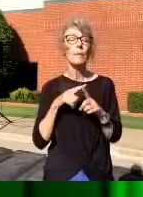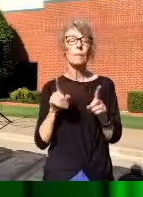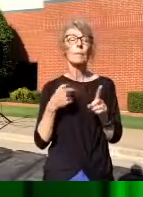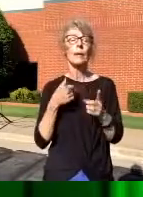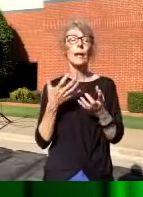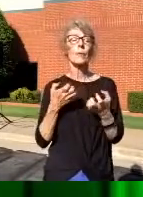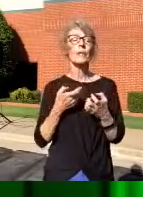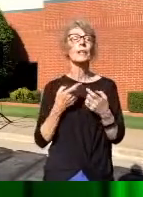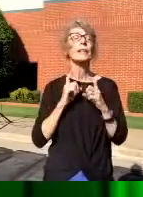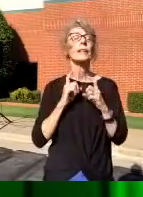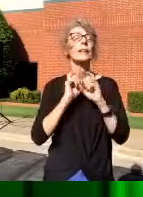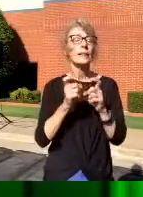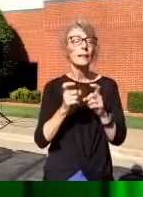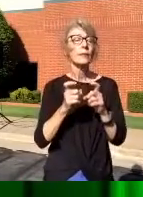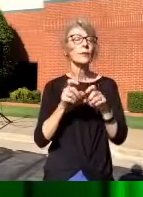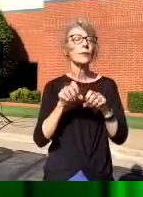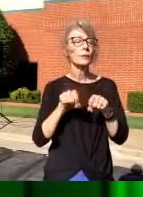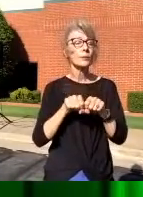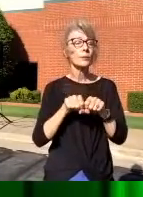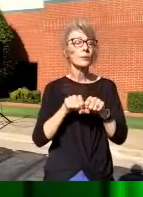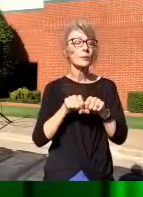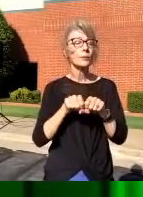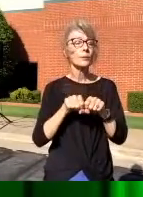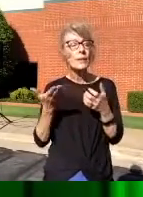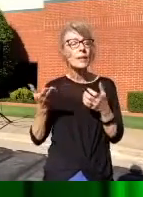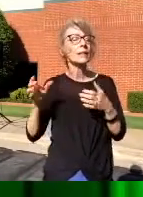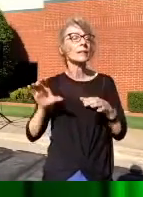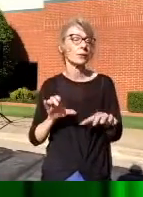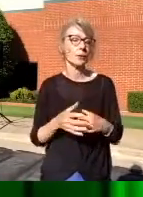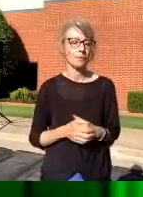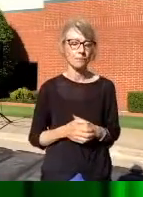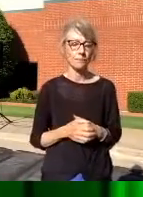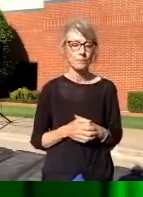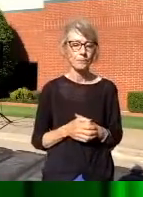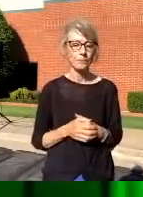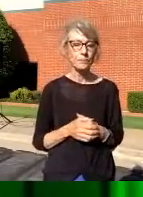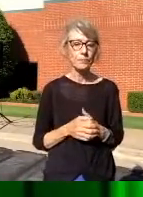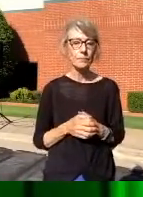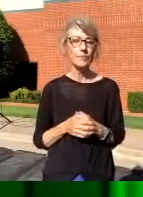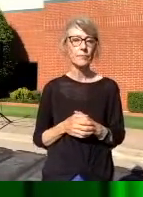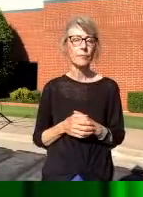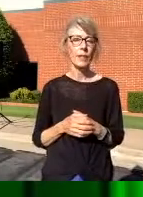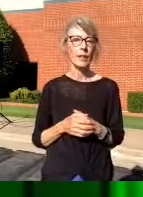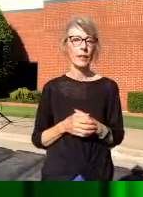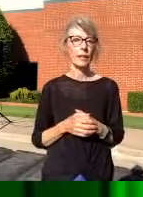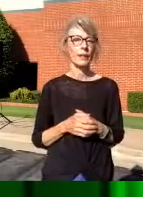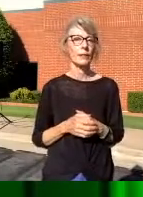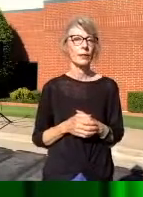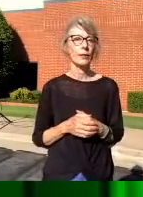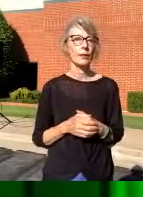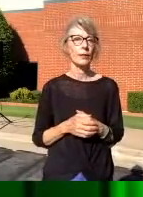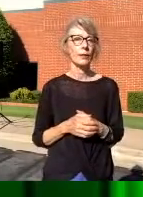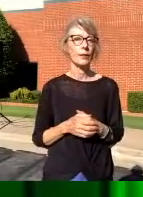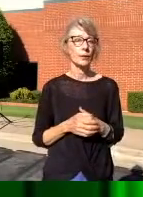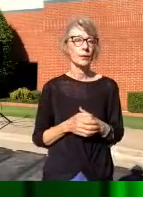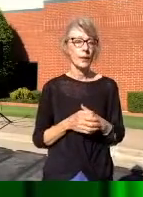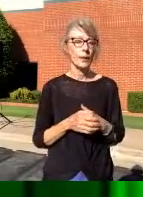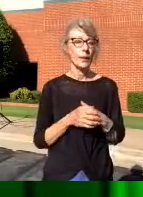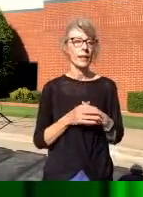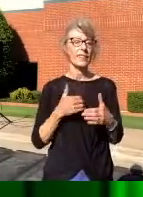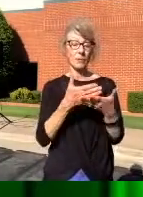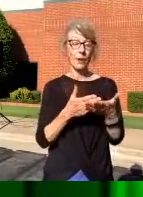And so I'm going to go to one more section of this sermon, and this of my study, this is the part that blew me away. I want to give you